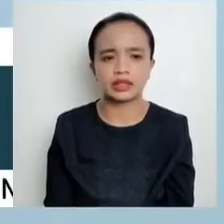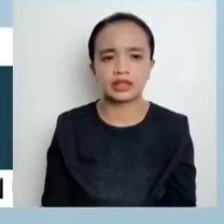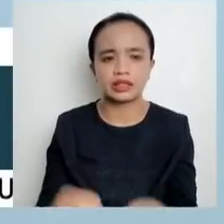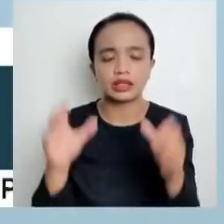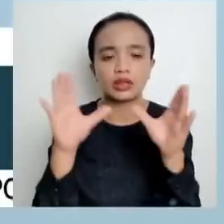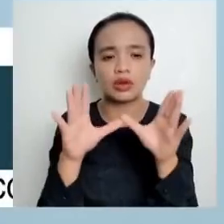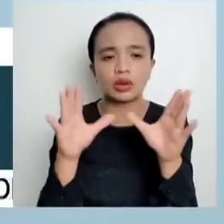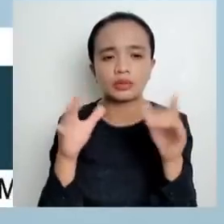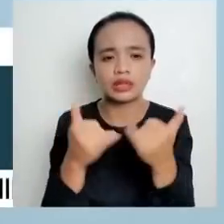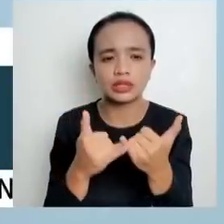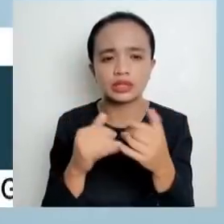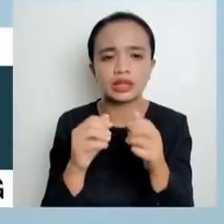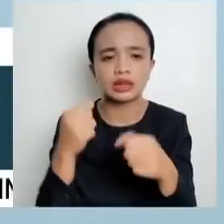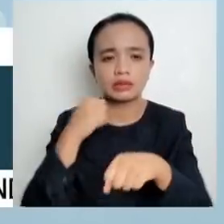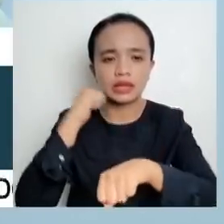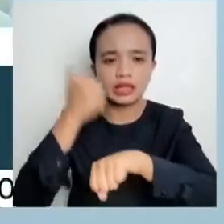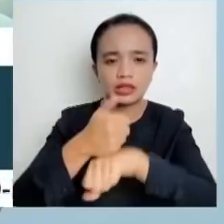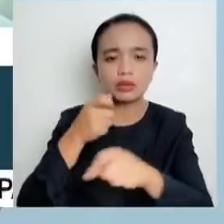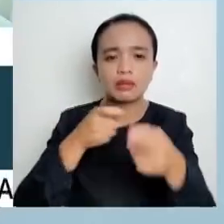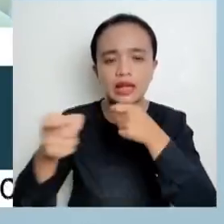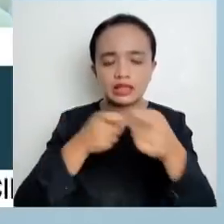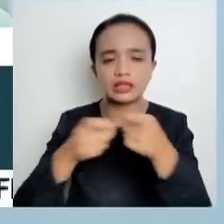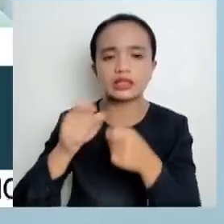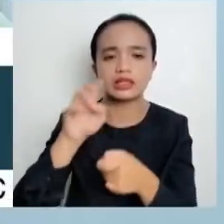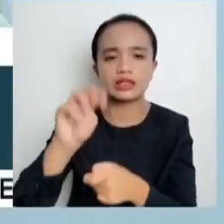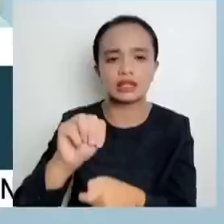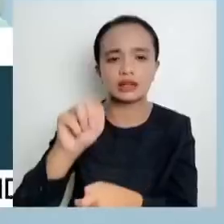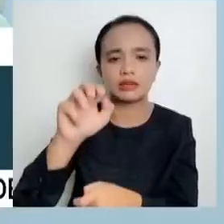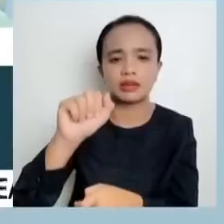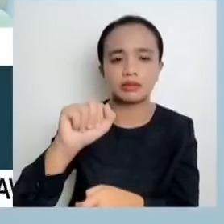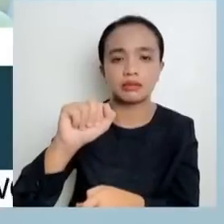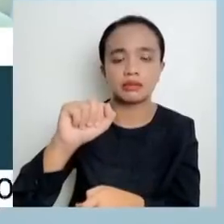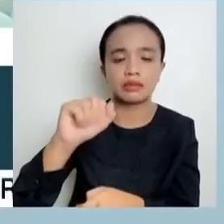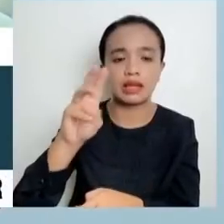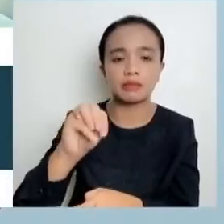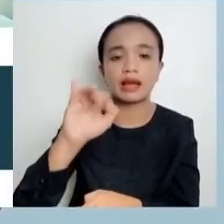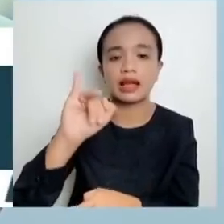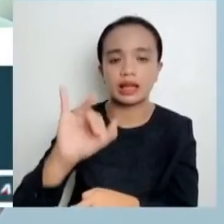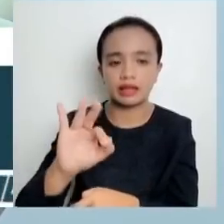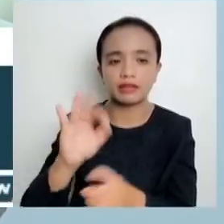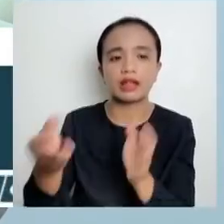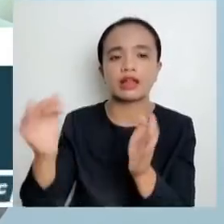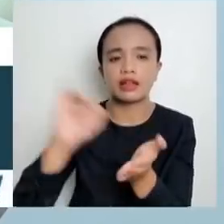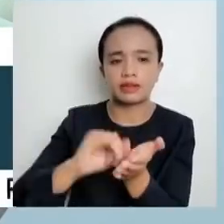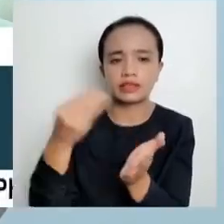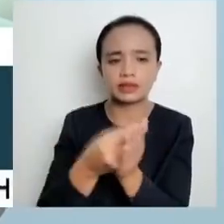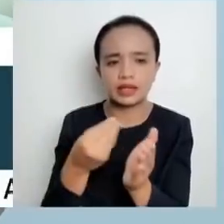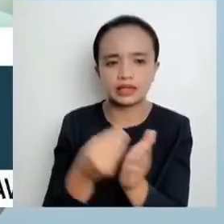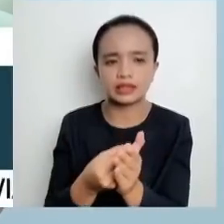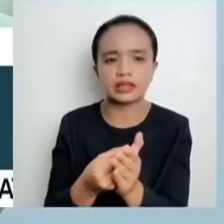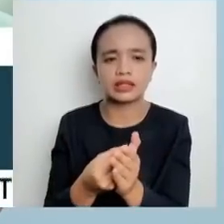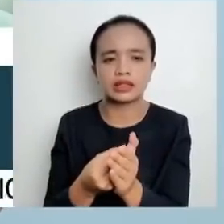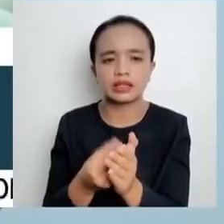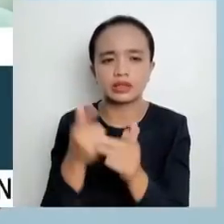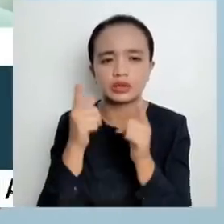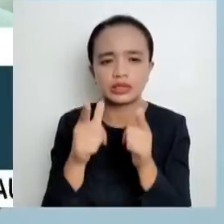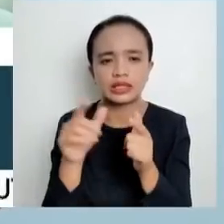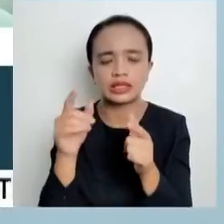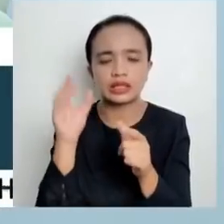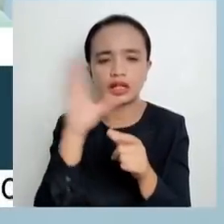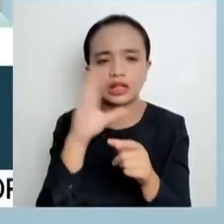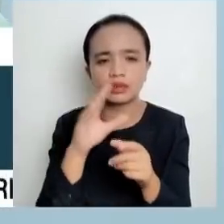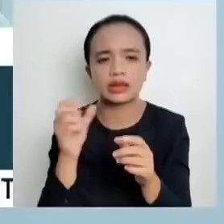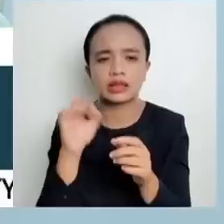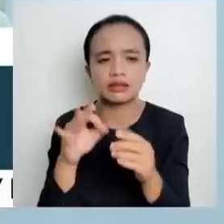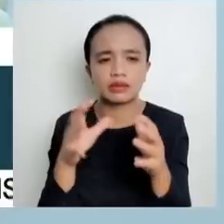Maharlika Investment Fund will value look PSP in its search for blue chip investment opportunities from which handsome